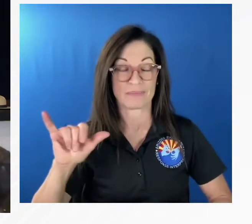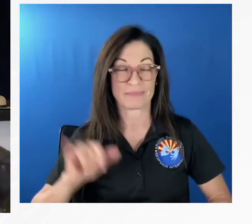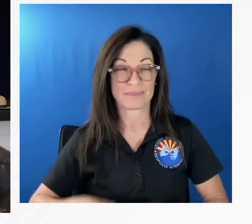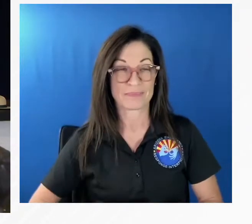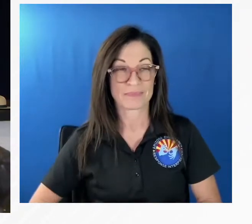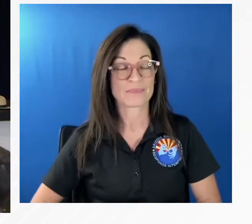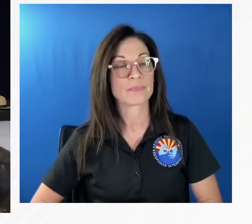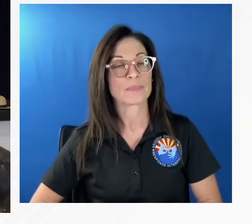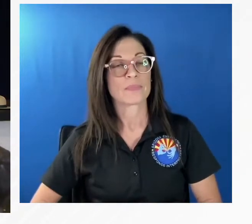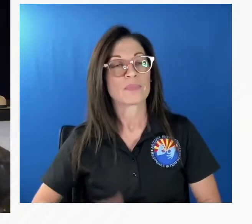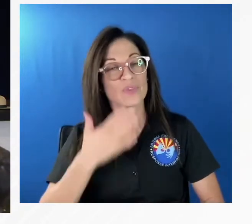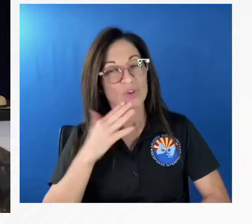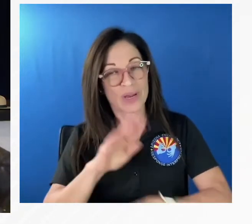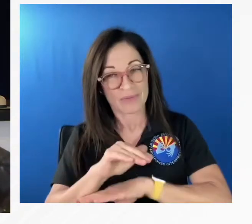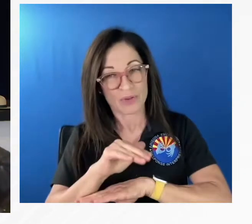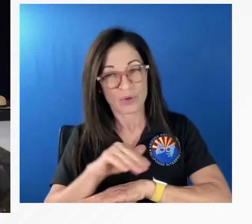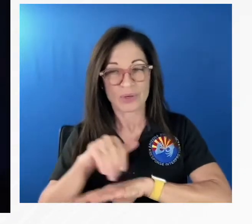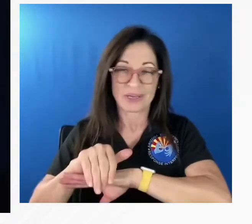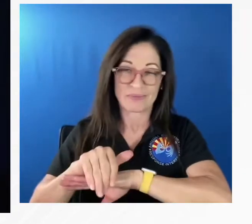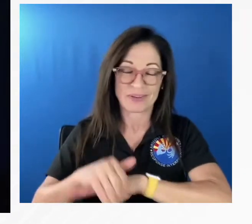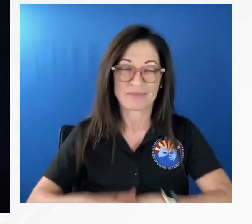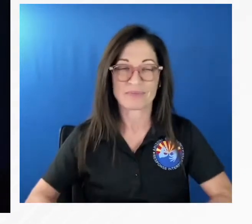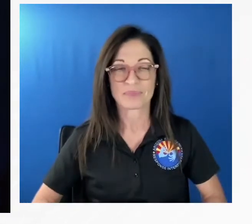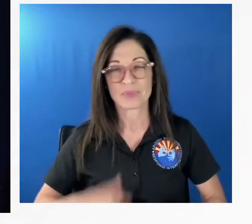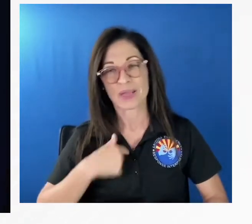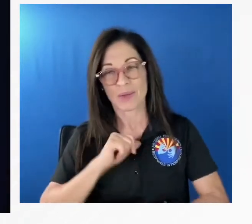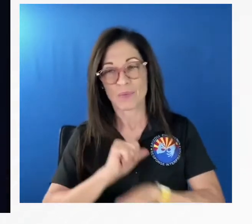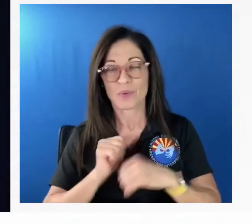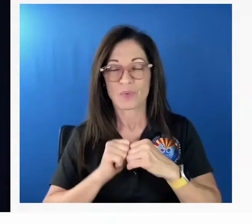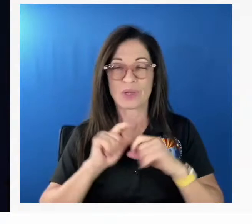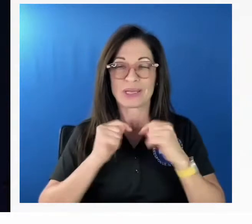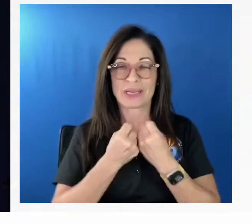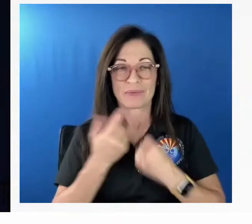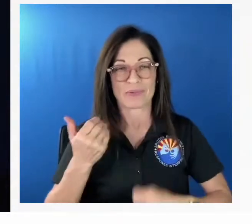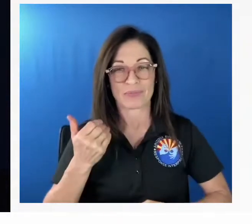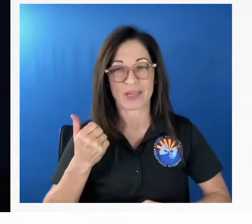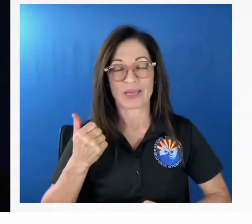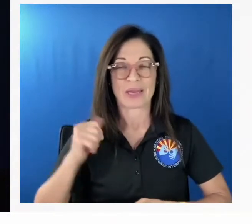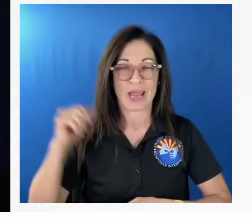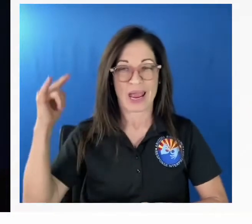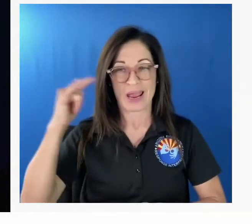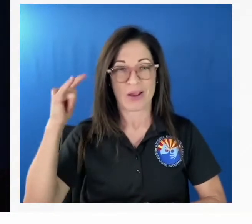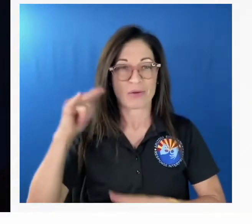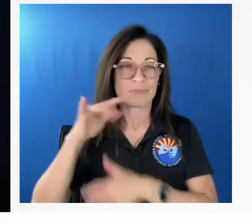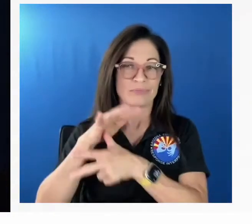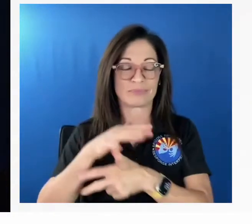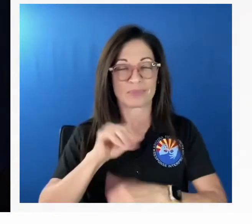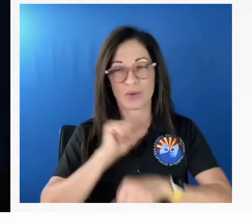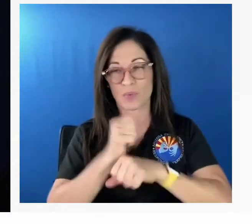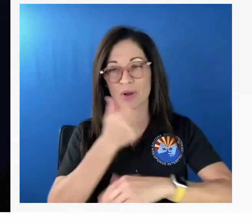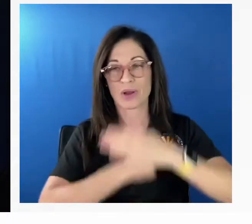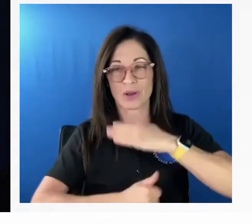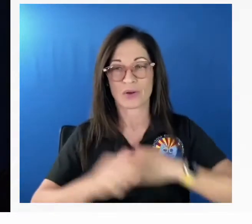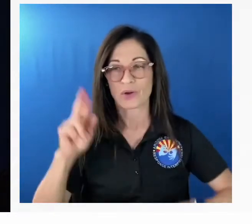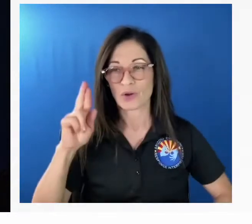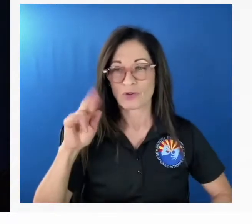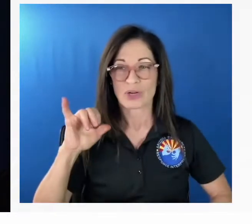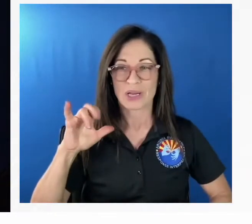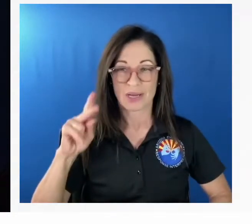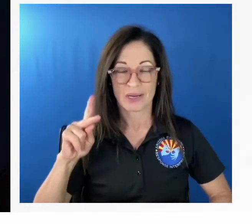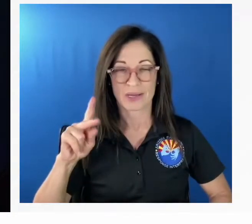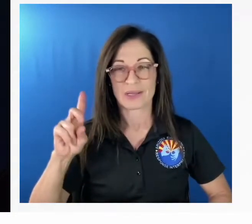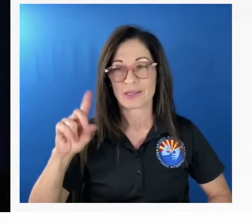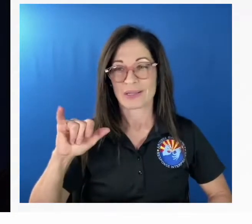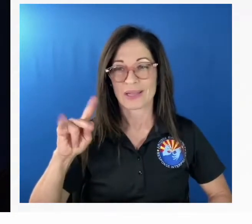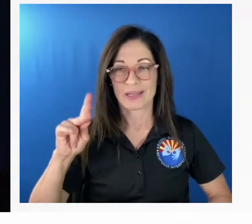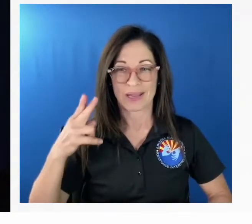Good afternoon, evening. So I'm with Team 15, the Air Operations Branch Director, work underneath Rick Dykehouse and our Ops